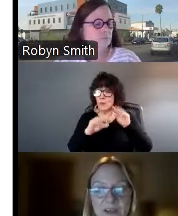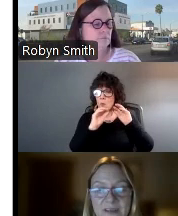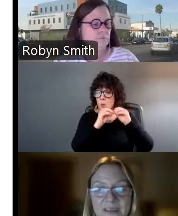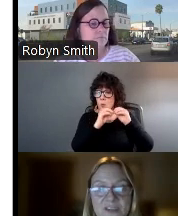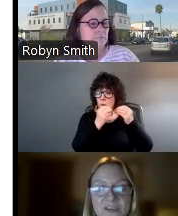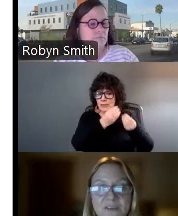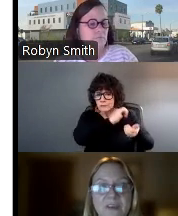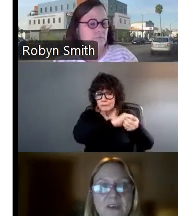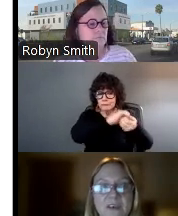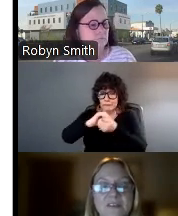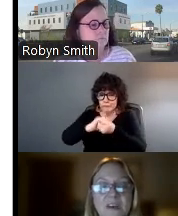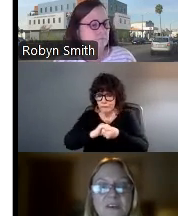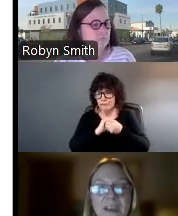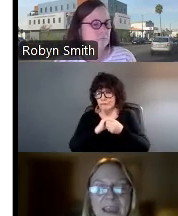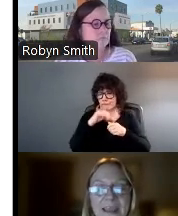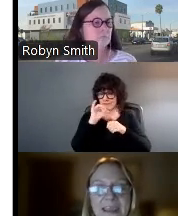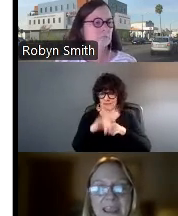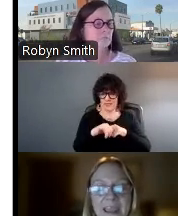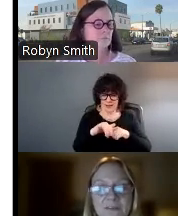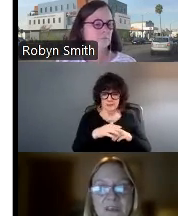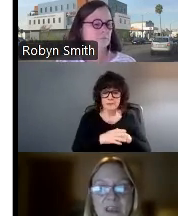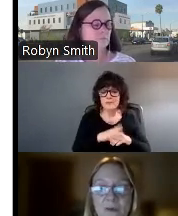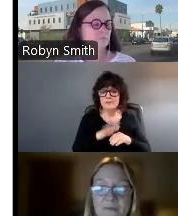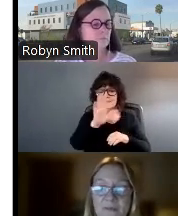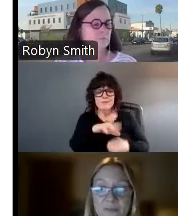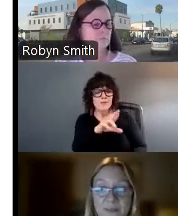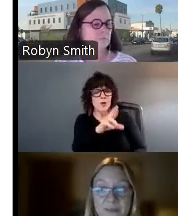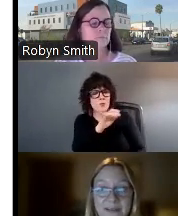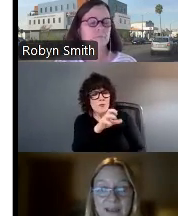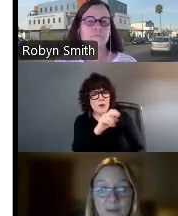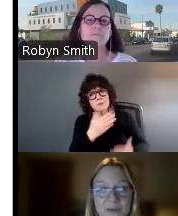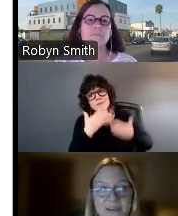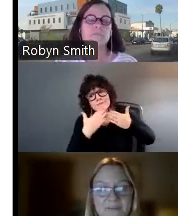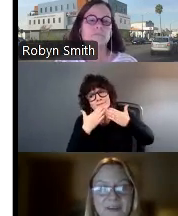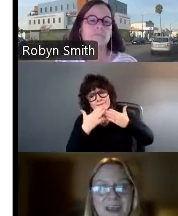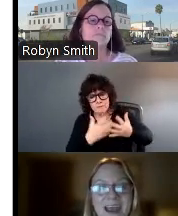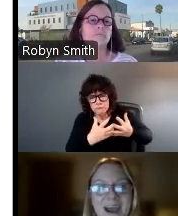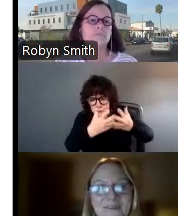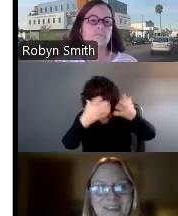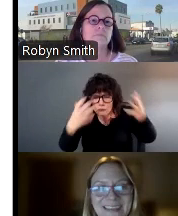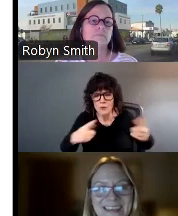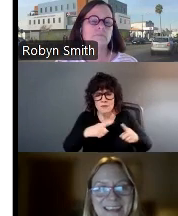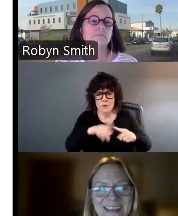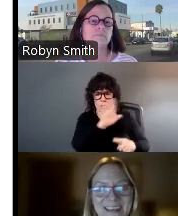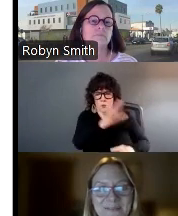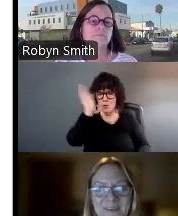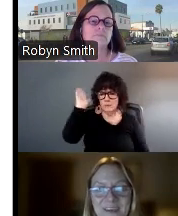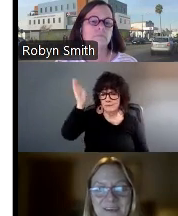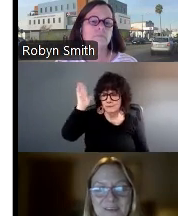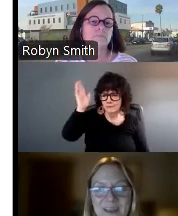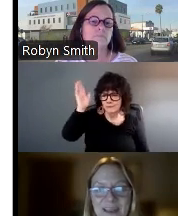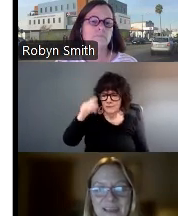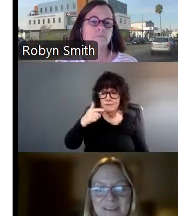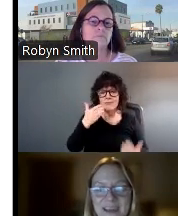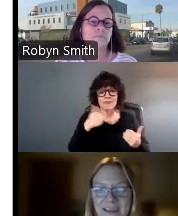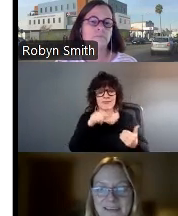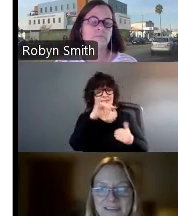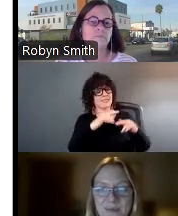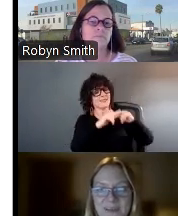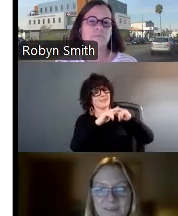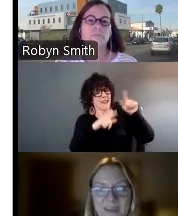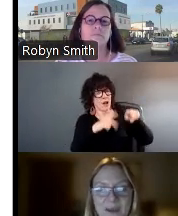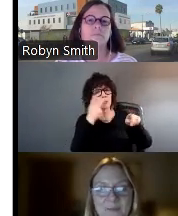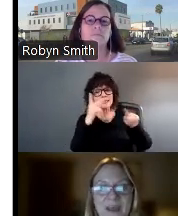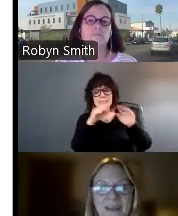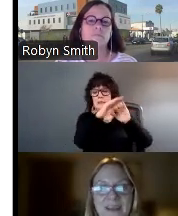aid organizations serving LA County who are involved in this collaborative. The Legal Aid Foundation of LA is